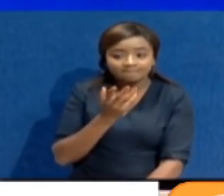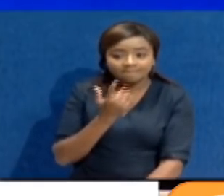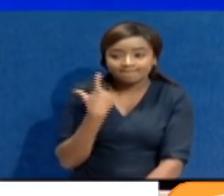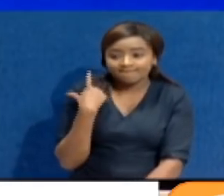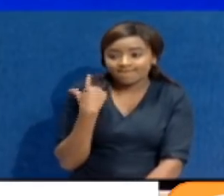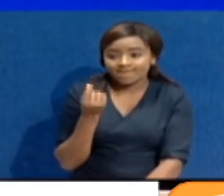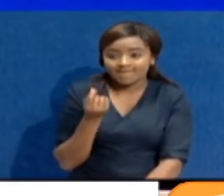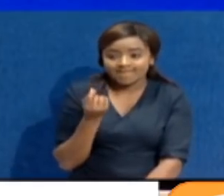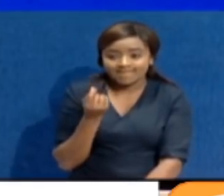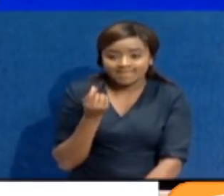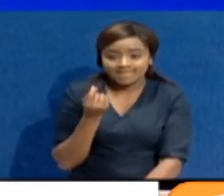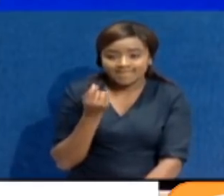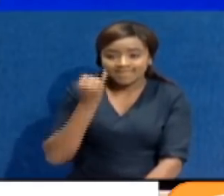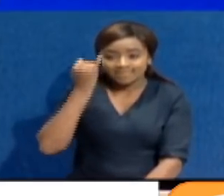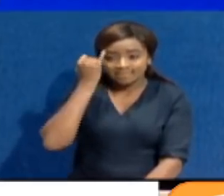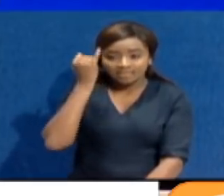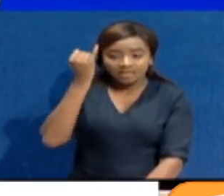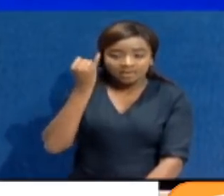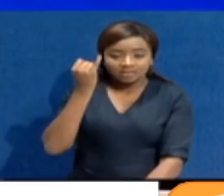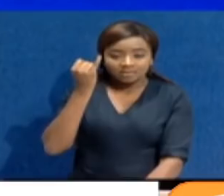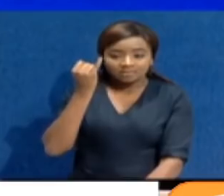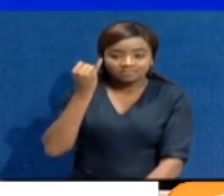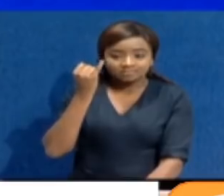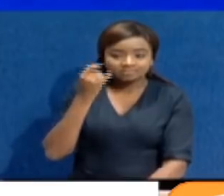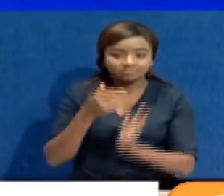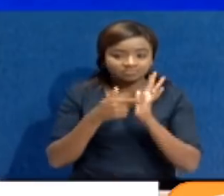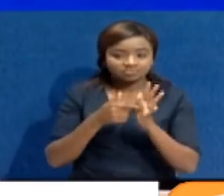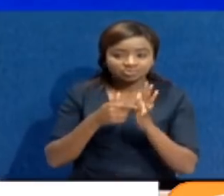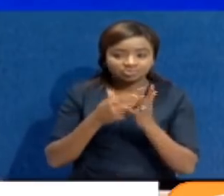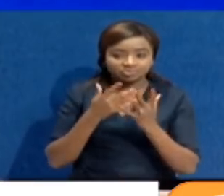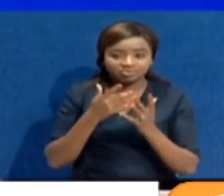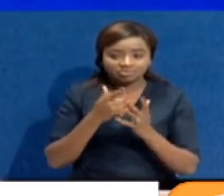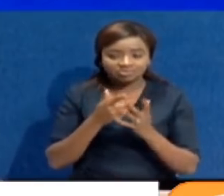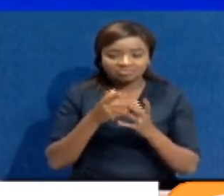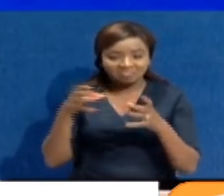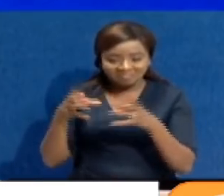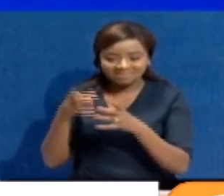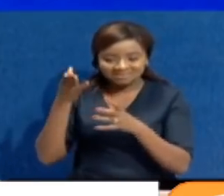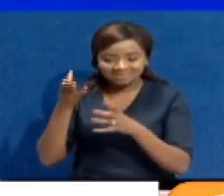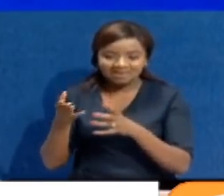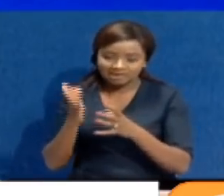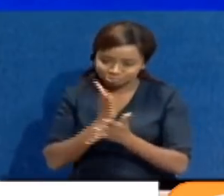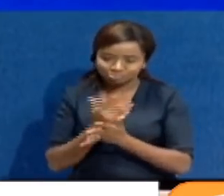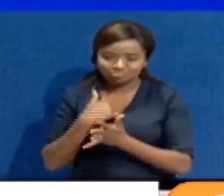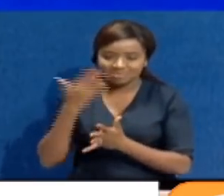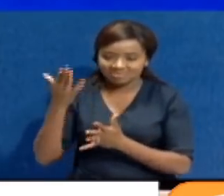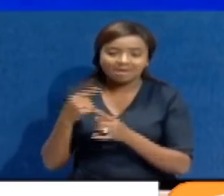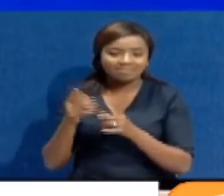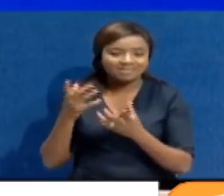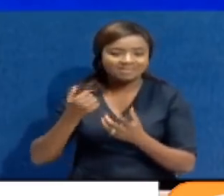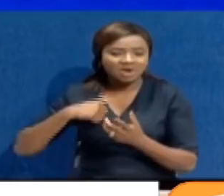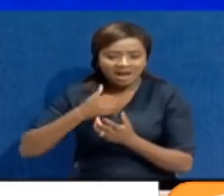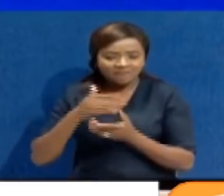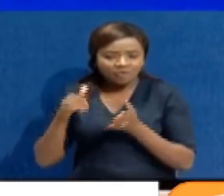months is that idea that it seems the party is not giving us the opportunity to express ourselves. I strongly believe the